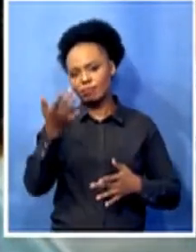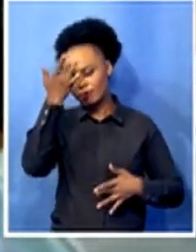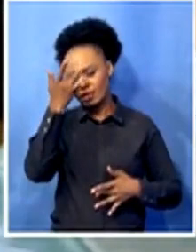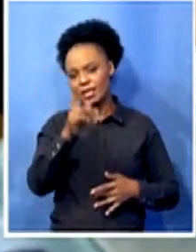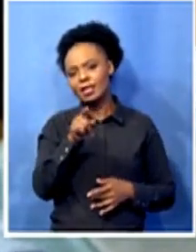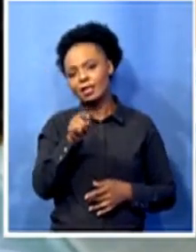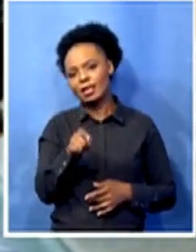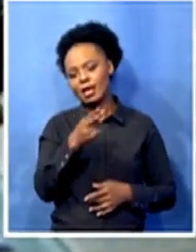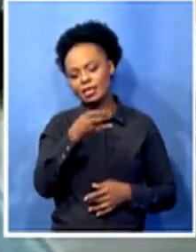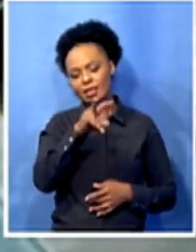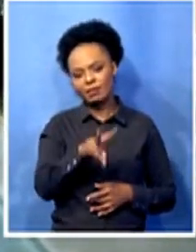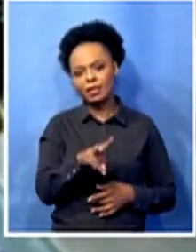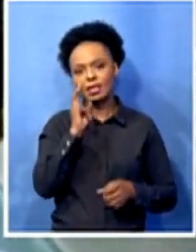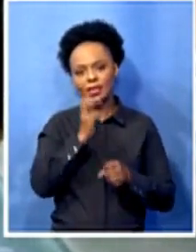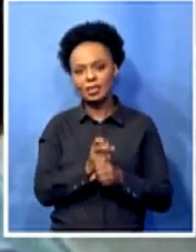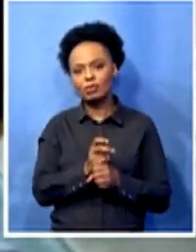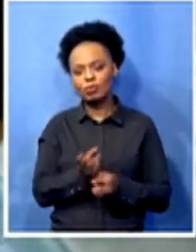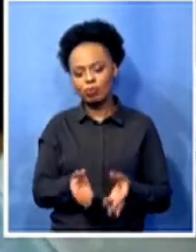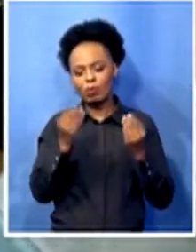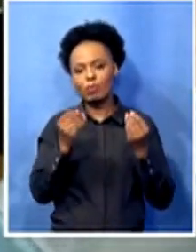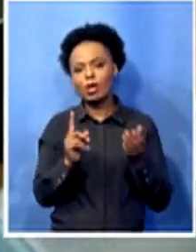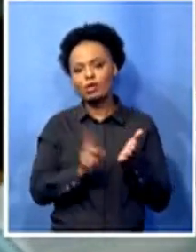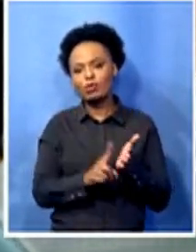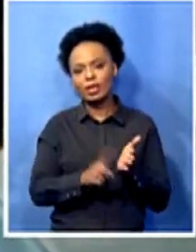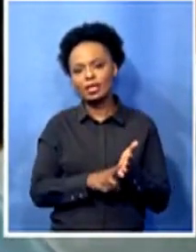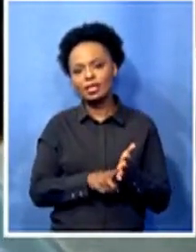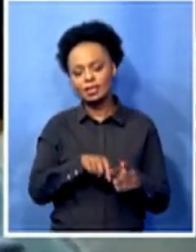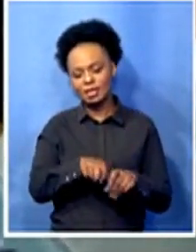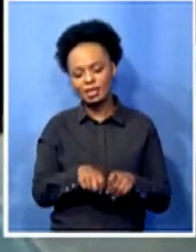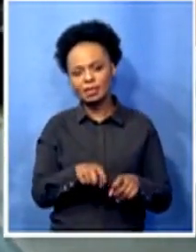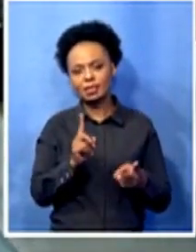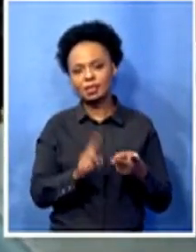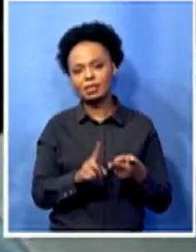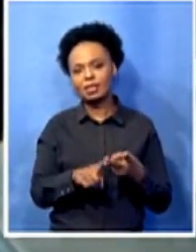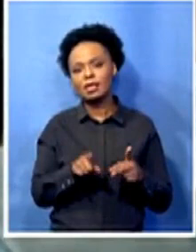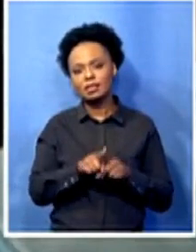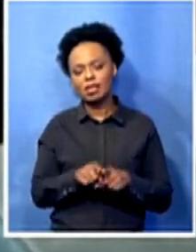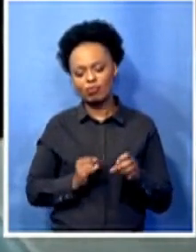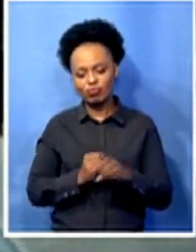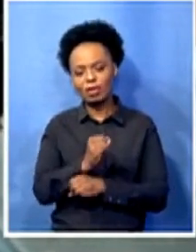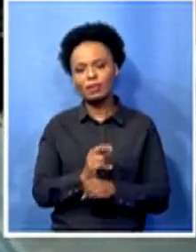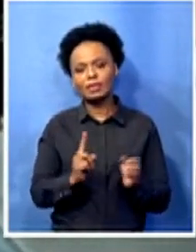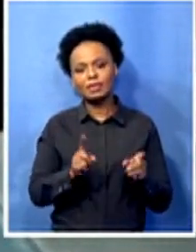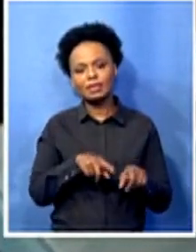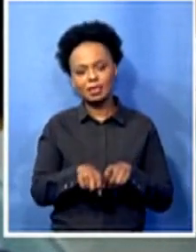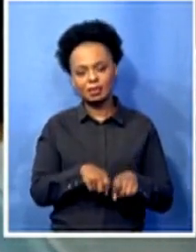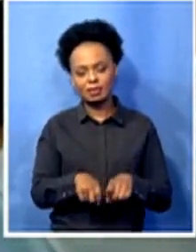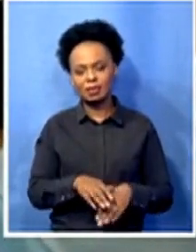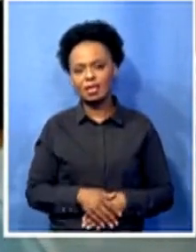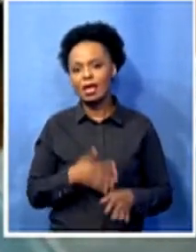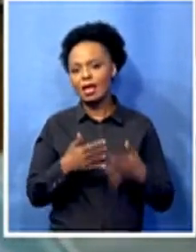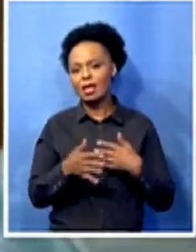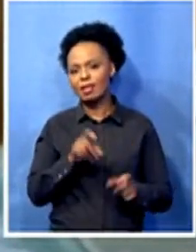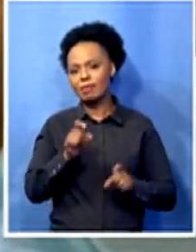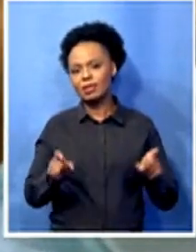and a rapid molecular test. Anyone with a coughing or any duration and other